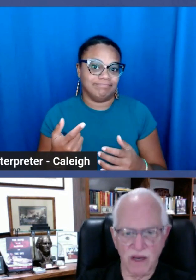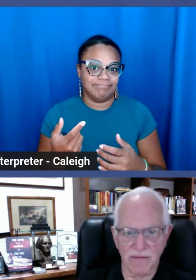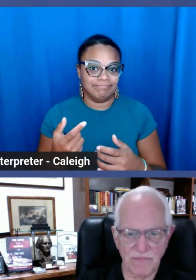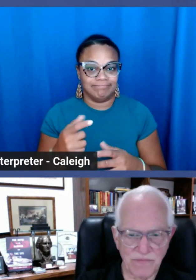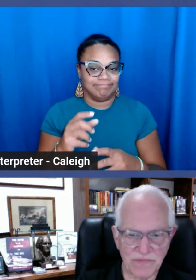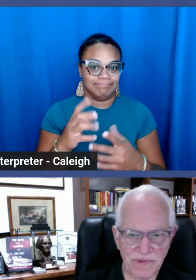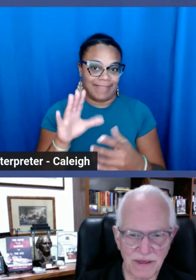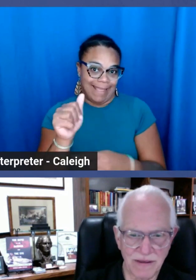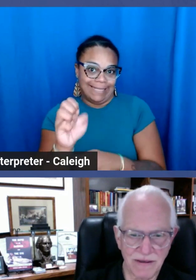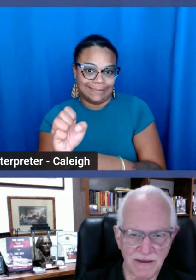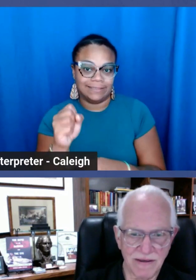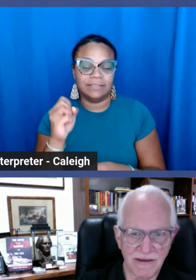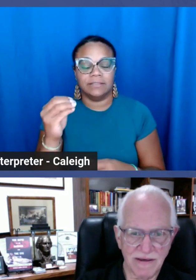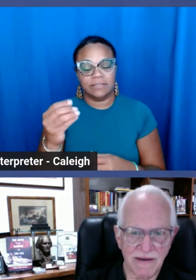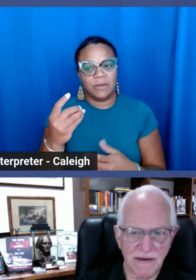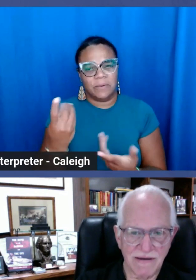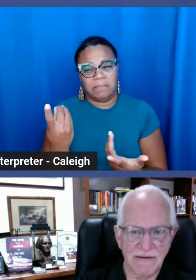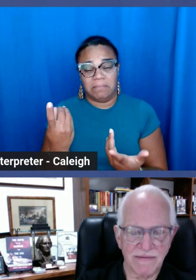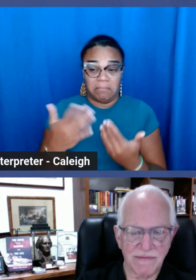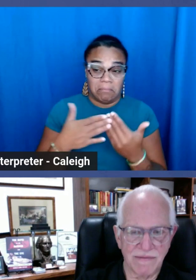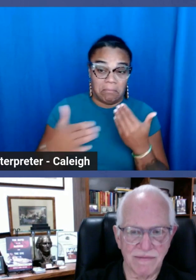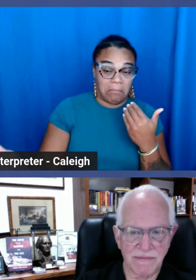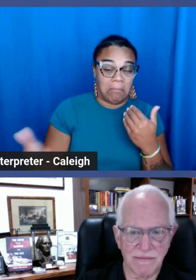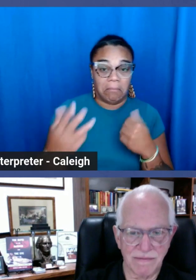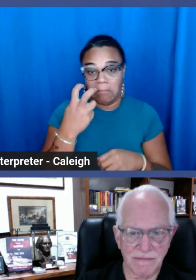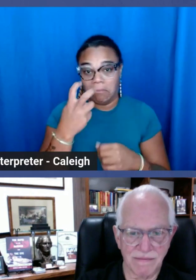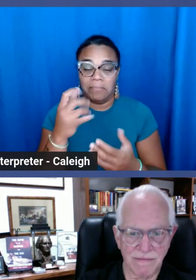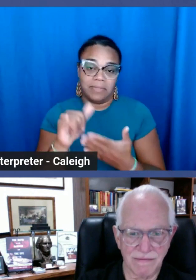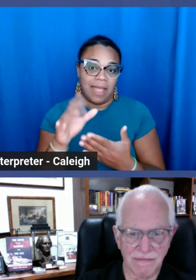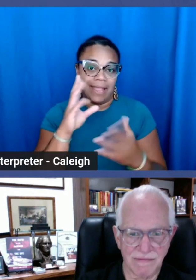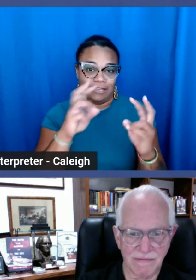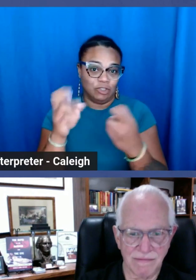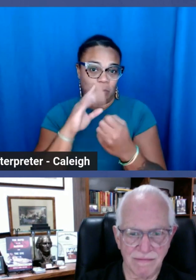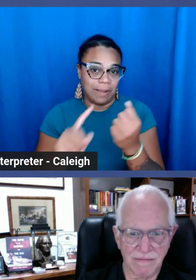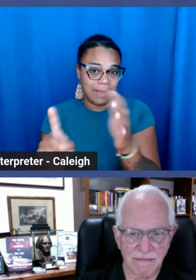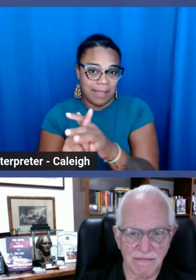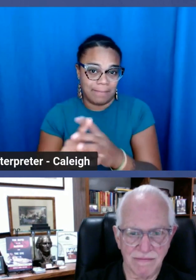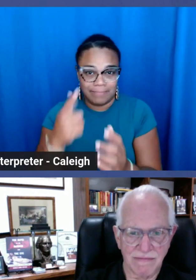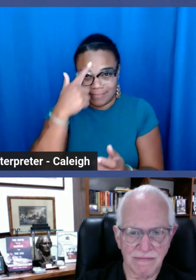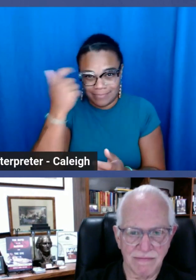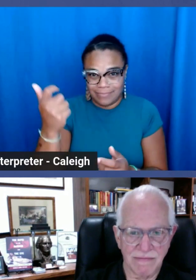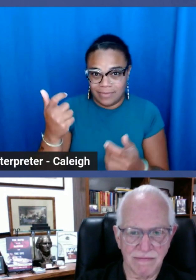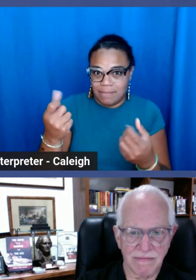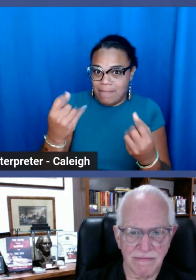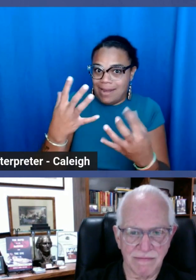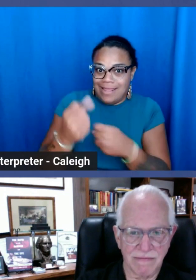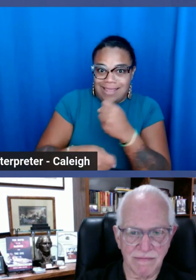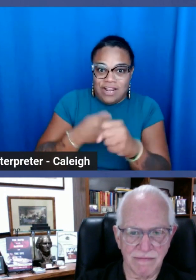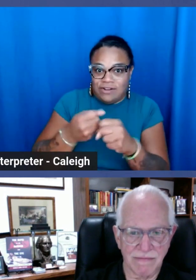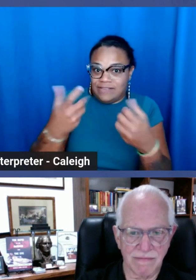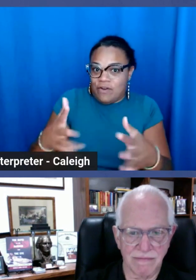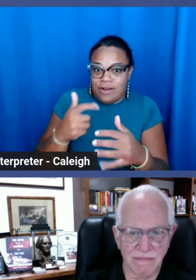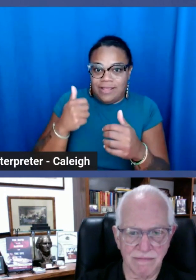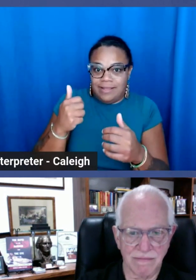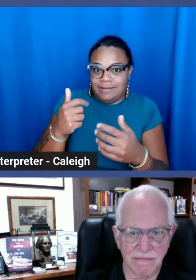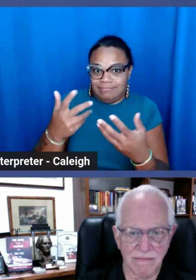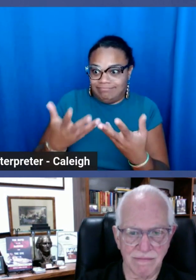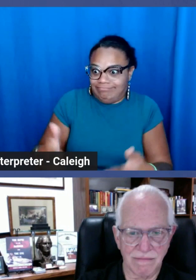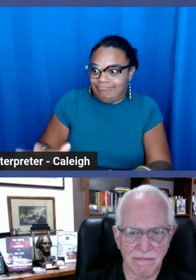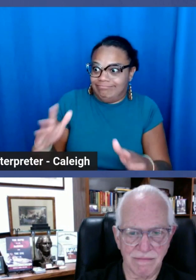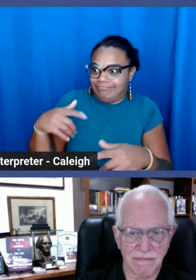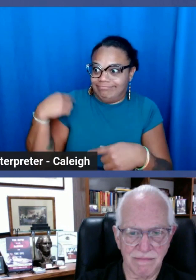that the issue will ever be raised now that, multiple years have passed since FOSTA was enacted with that